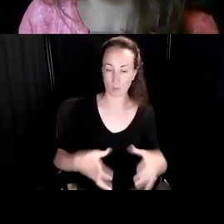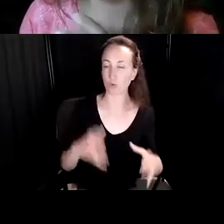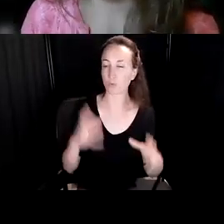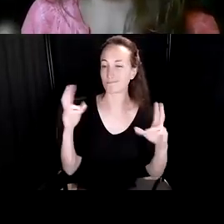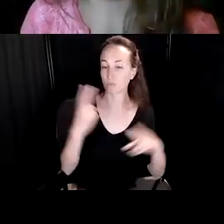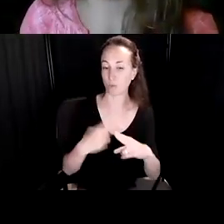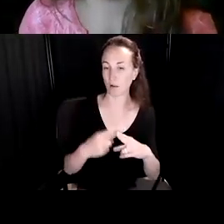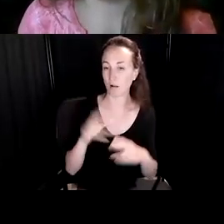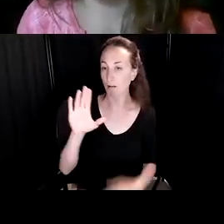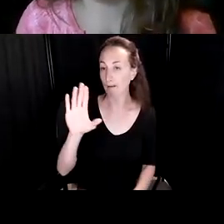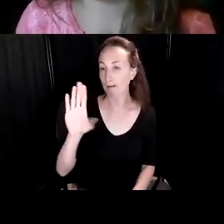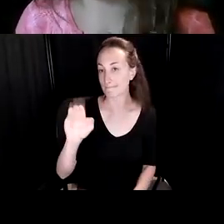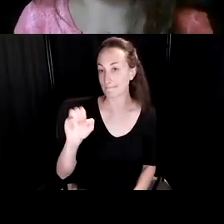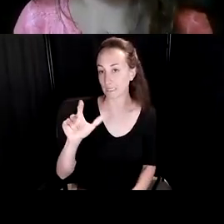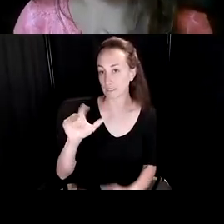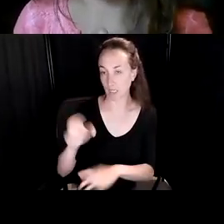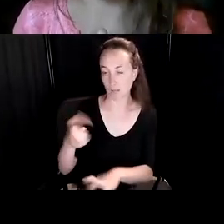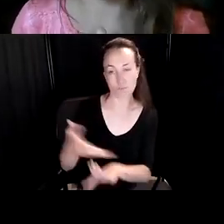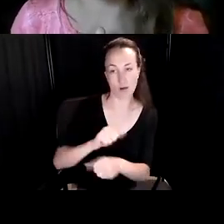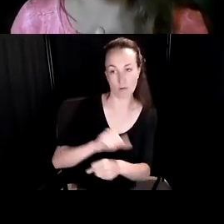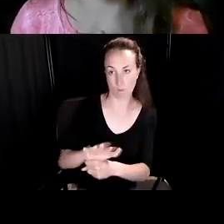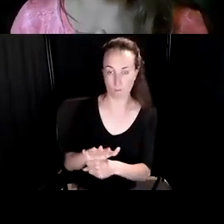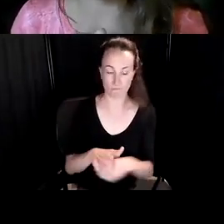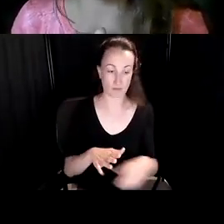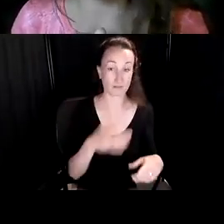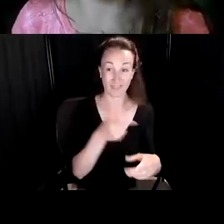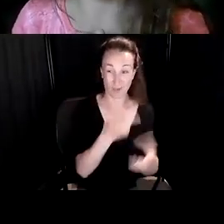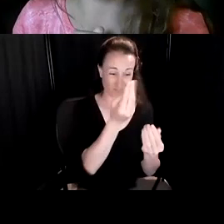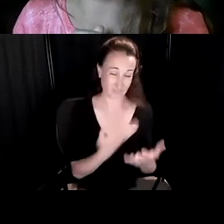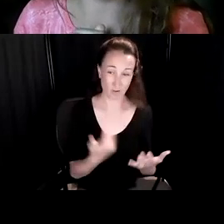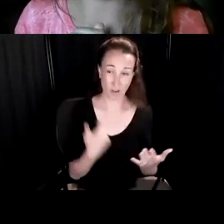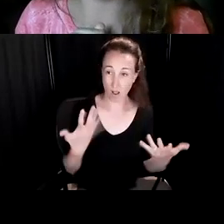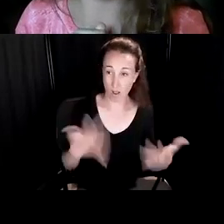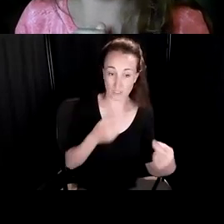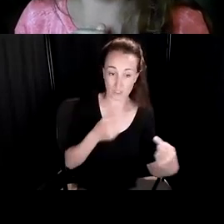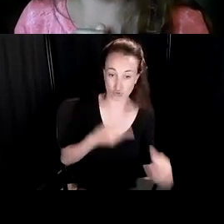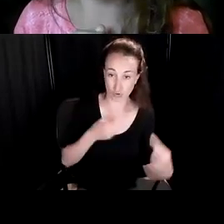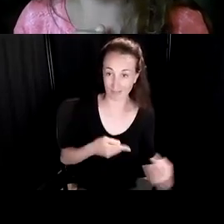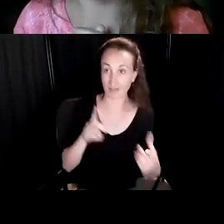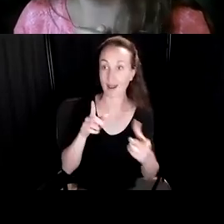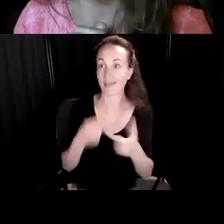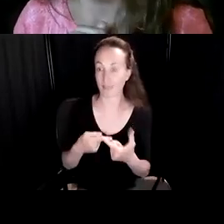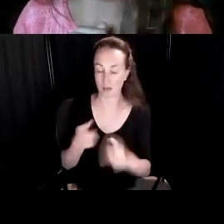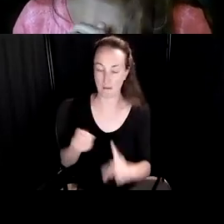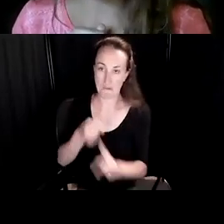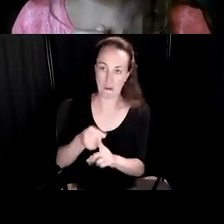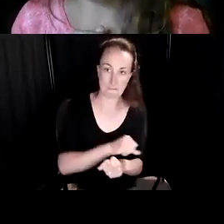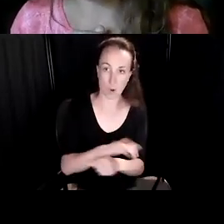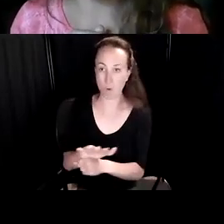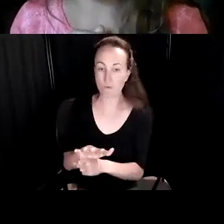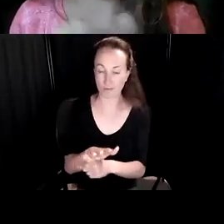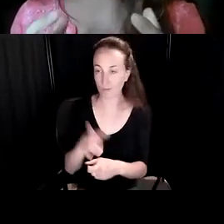struggling with some of these issues, but now are reporting in our data increased substance use, irregular schedule, trouble sleeping,